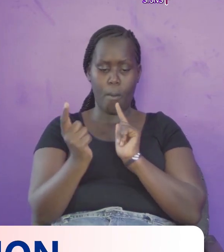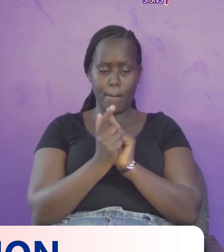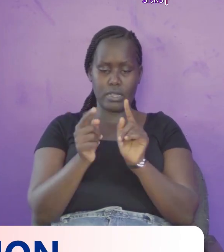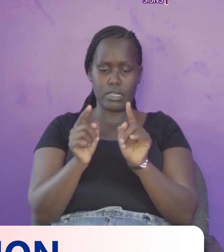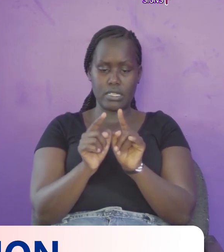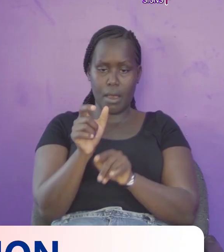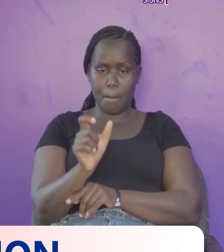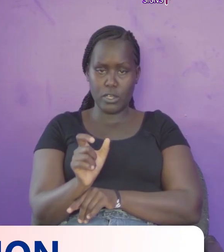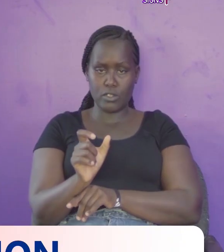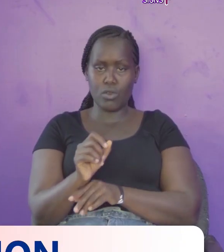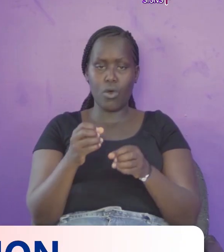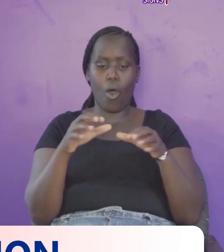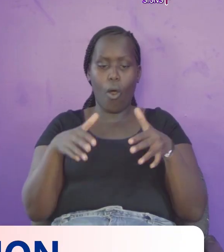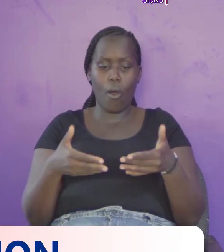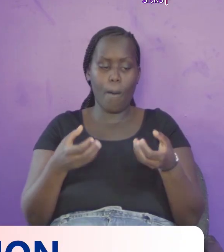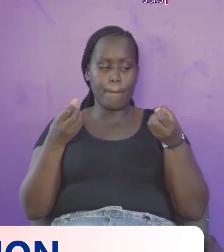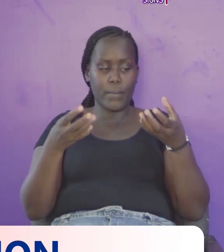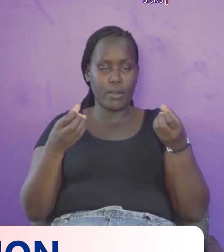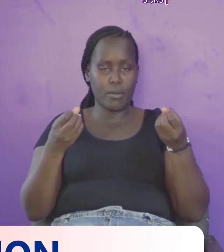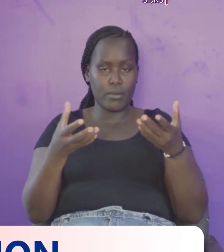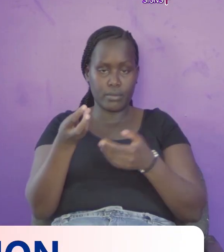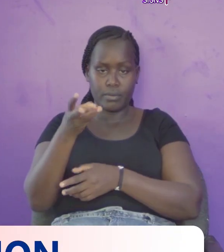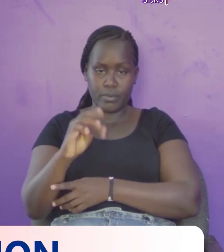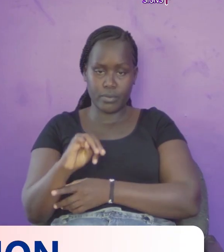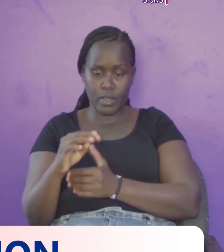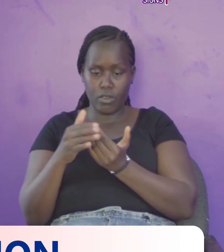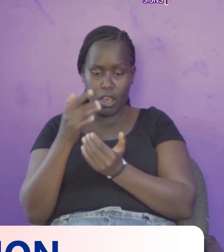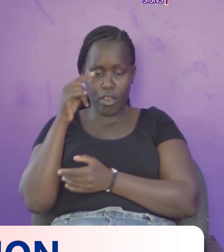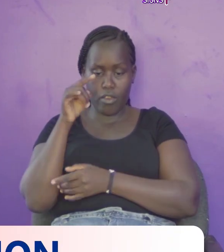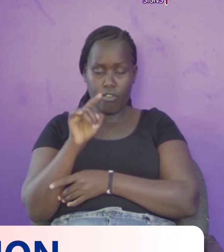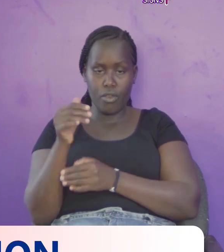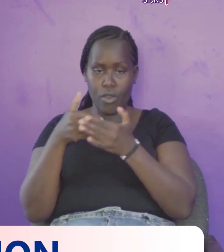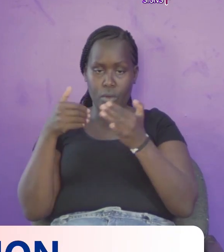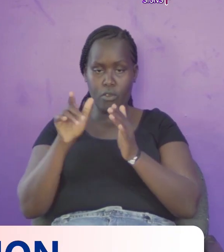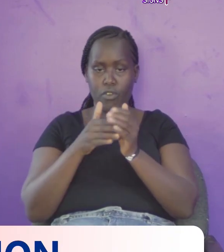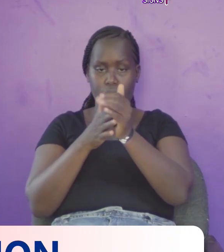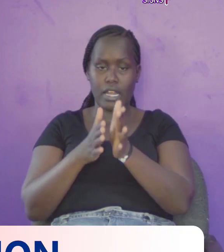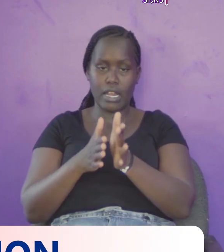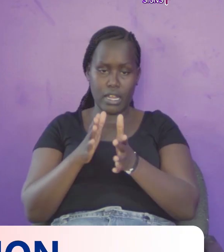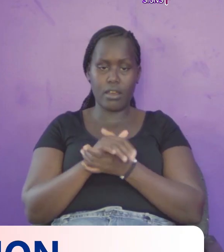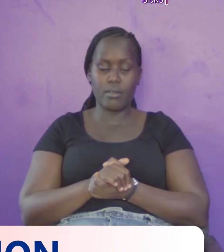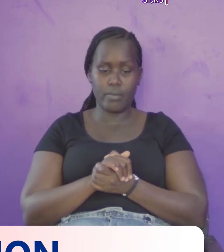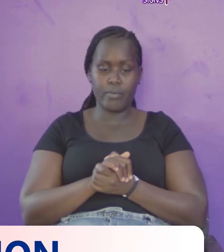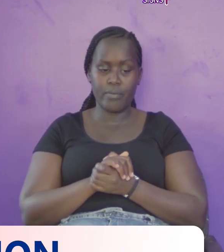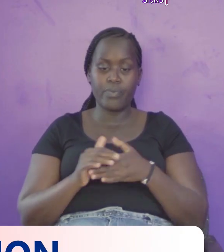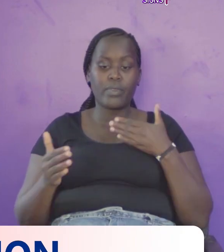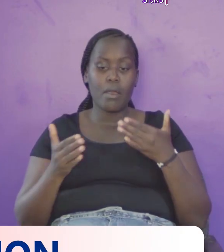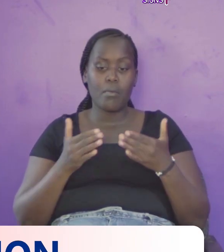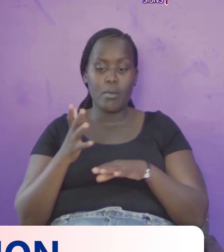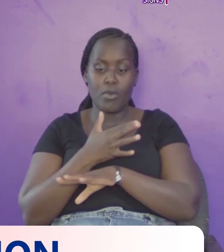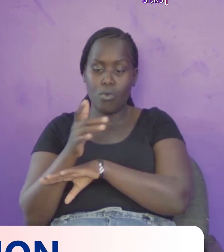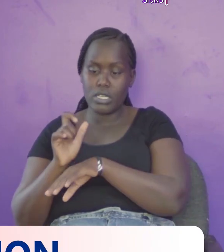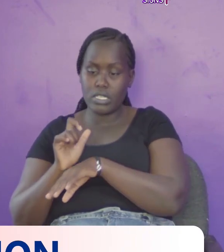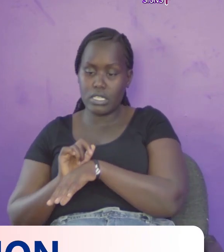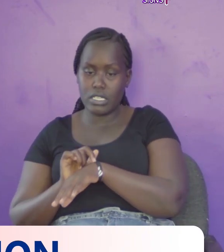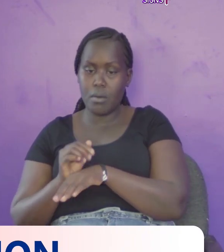or very many of them to handle you before the leader? Perhaps you waste your time, go there,